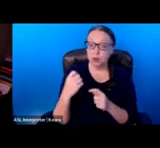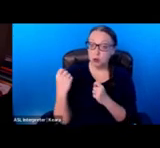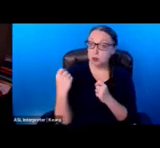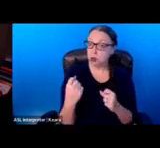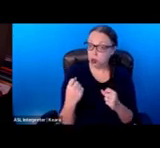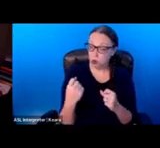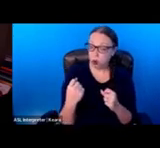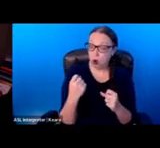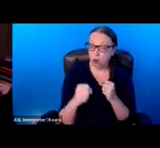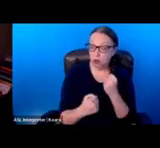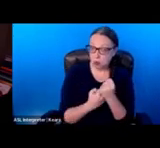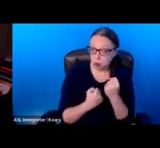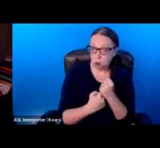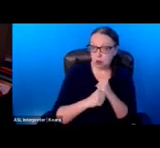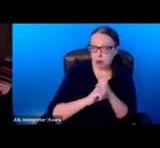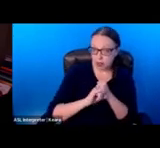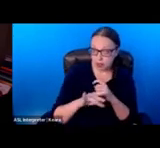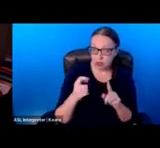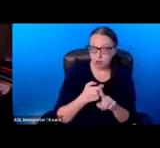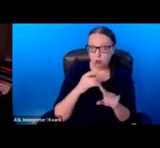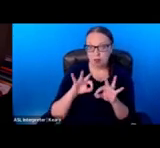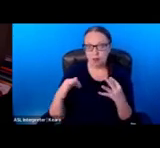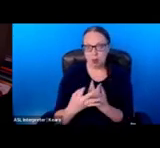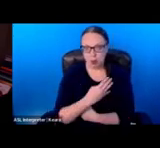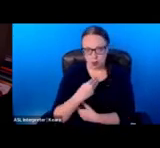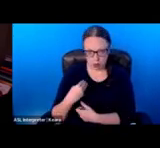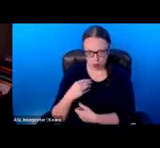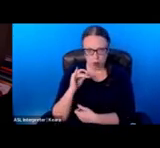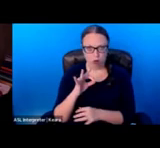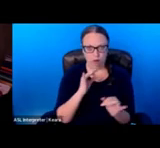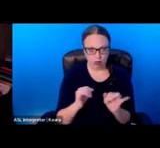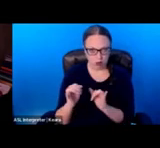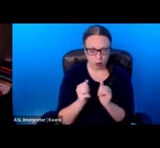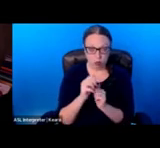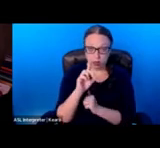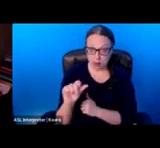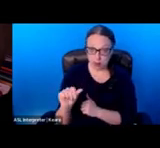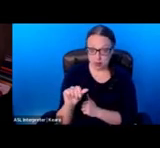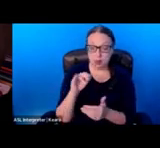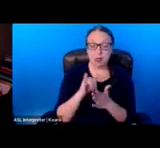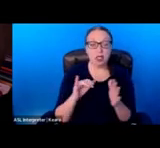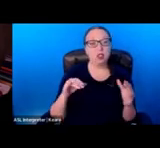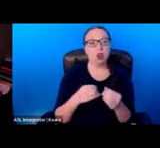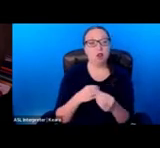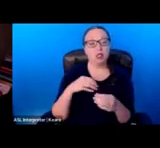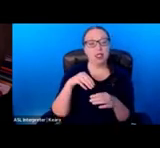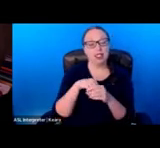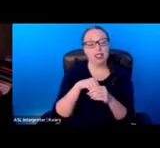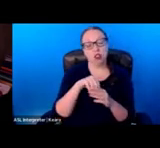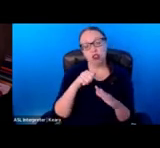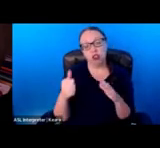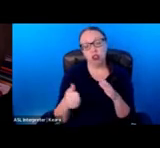by family members and individuals with disabilities. It is an office within our Division of Developmental Disabilities in New